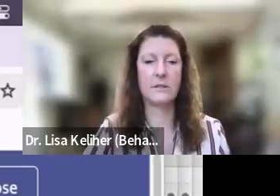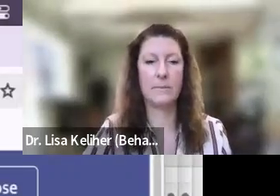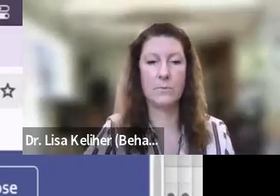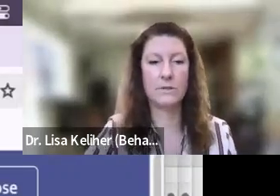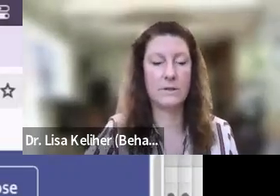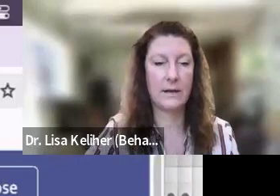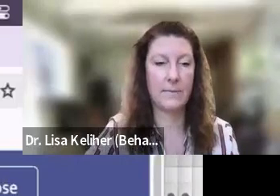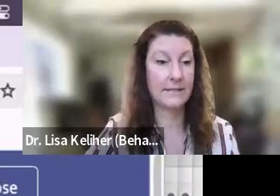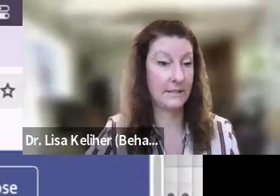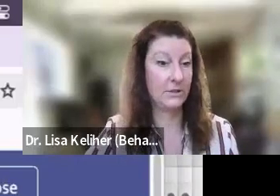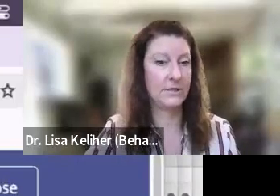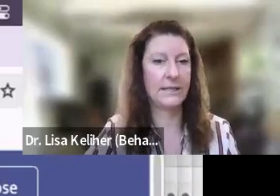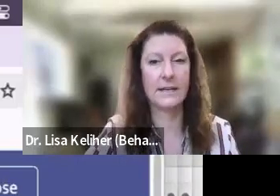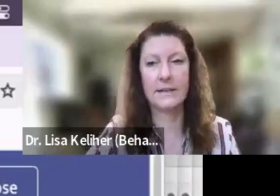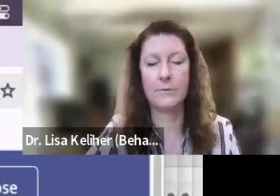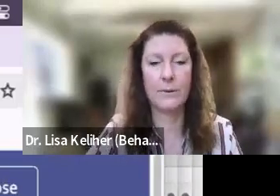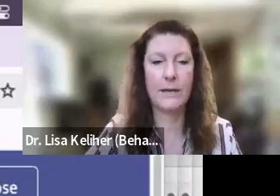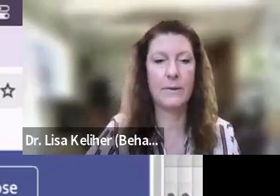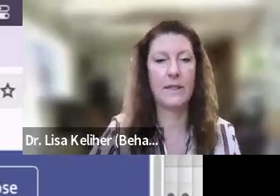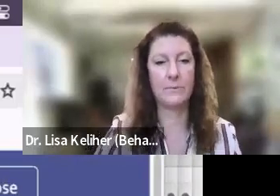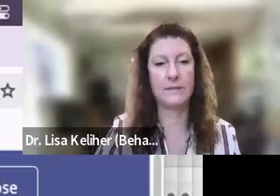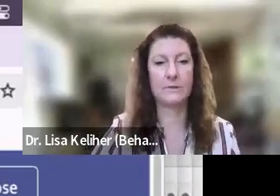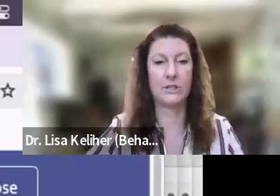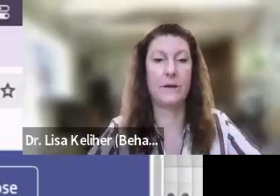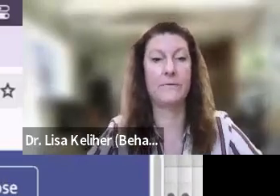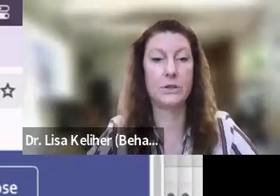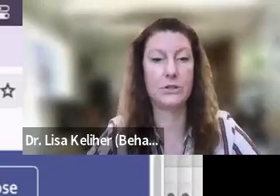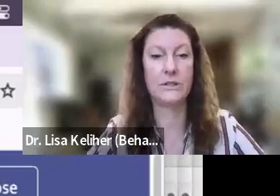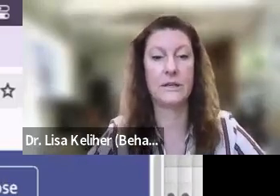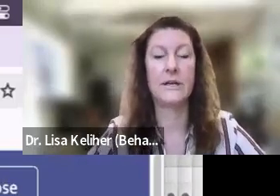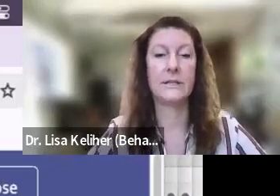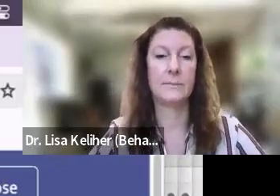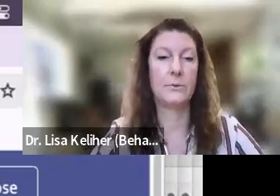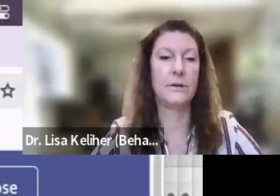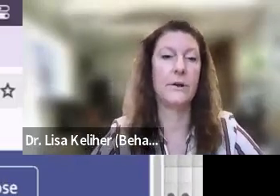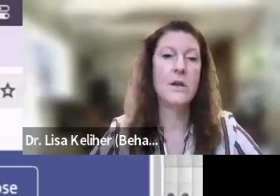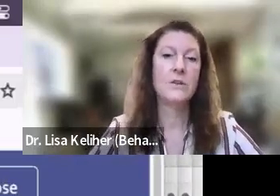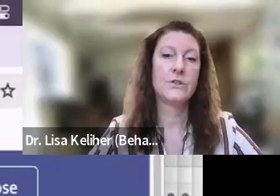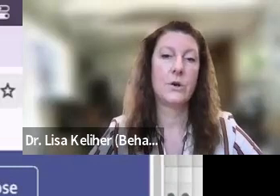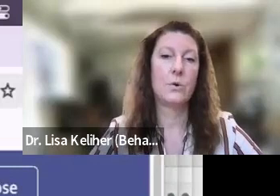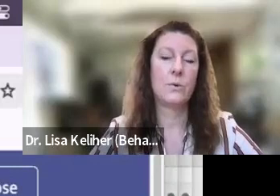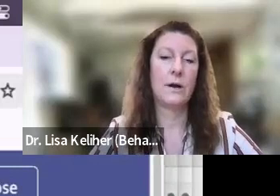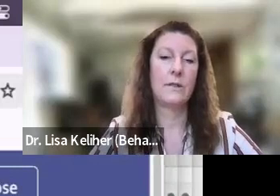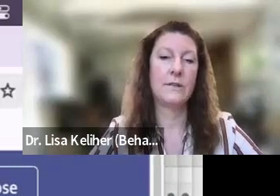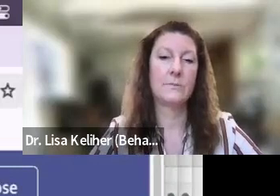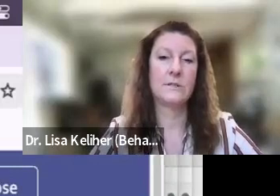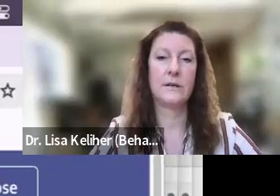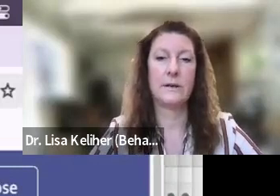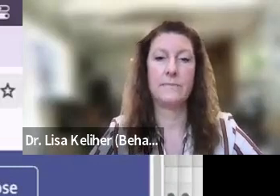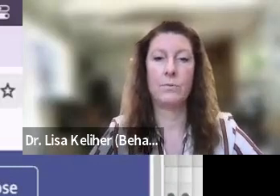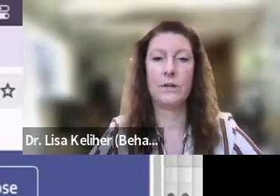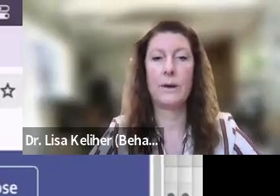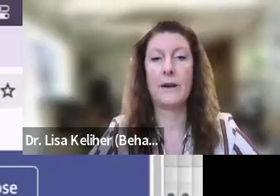person was asking to use Xanax at 4 p.m. and that was actually beneficial to the employer. So this